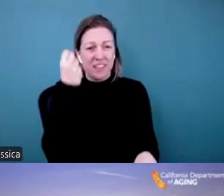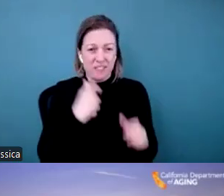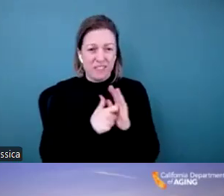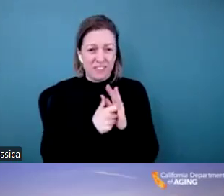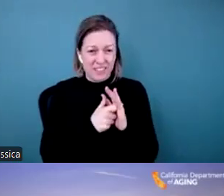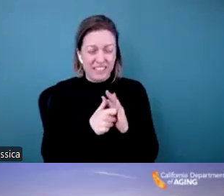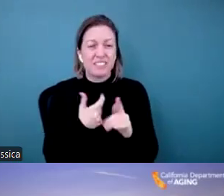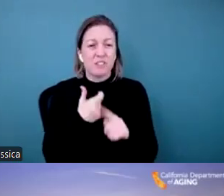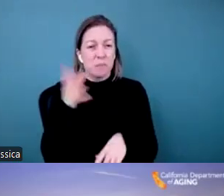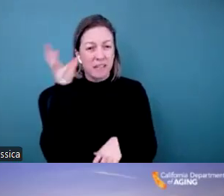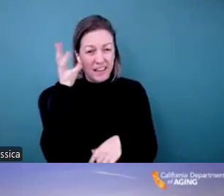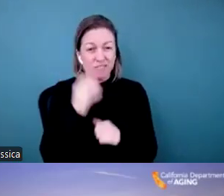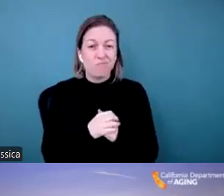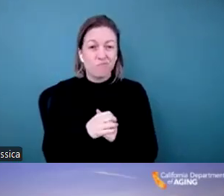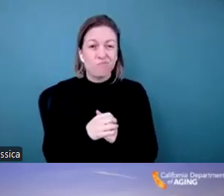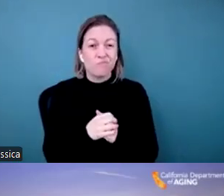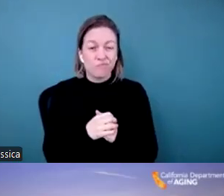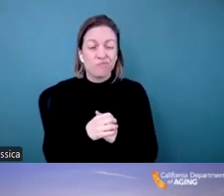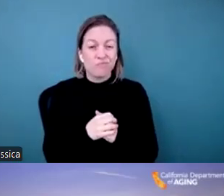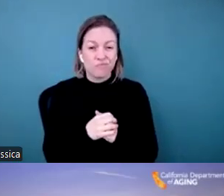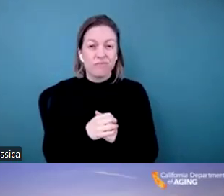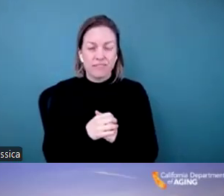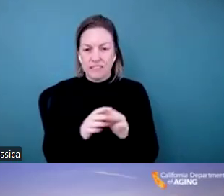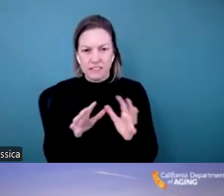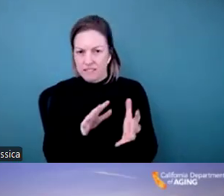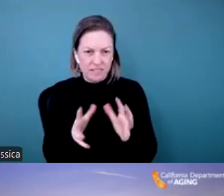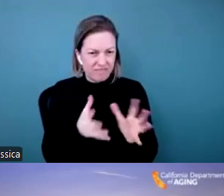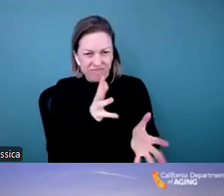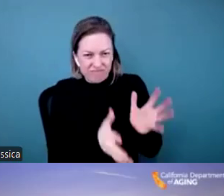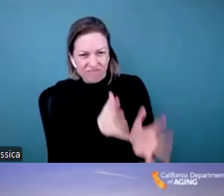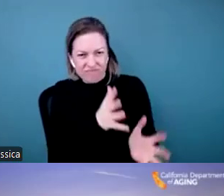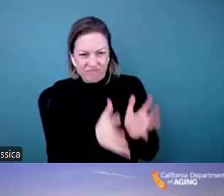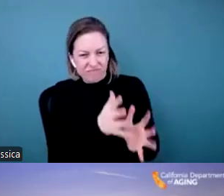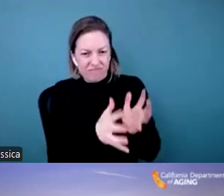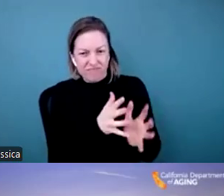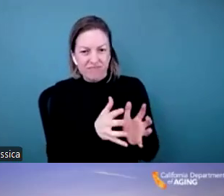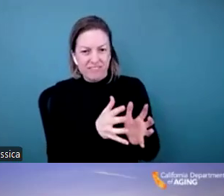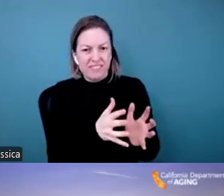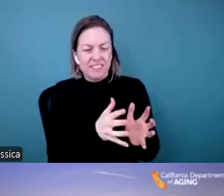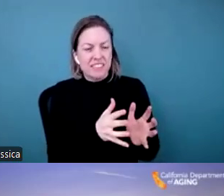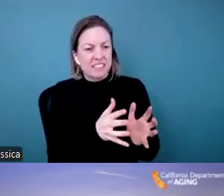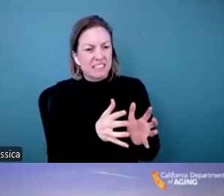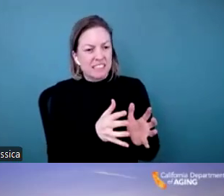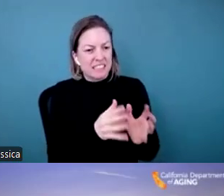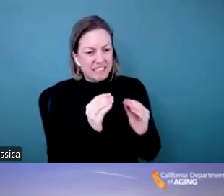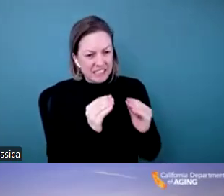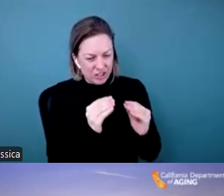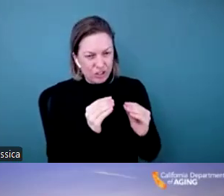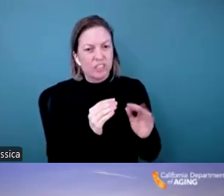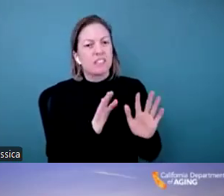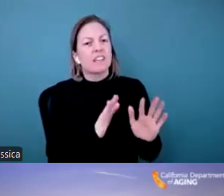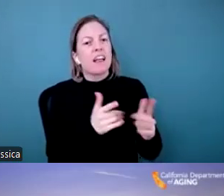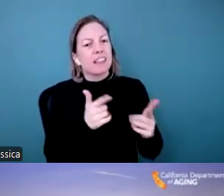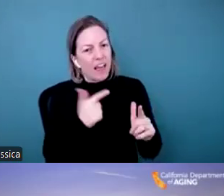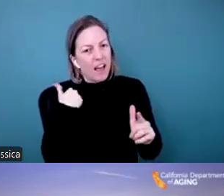and strategically navigate him into a pattern of letting us drive for